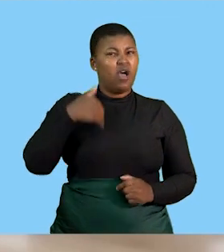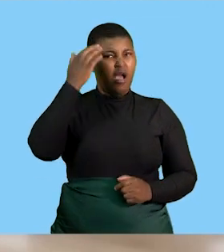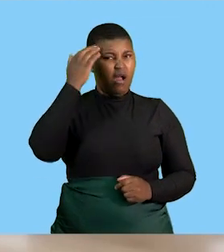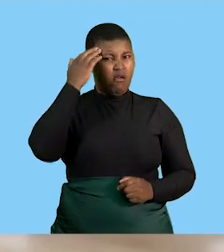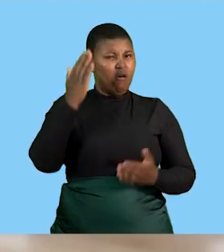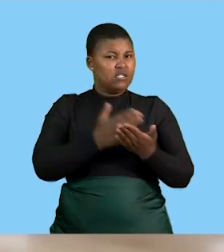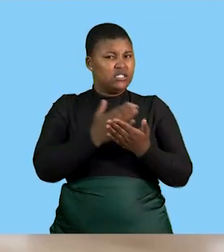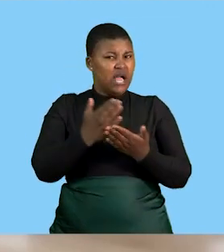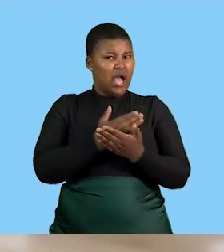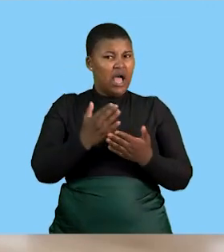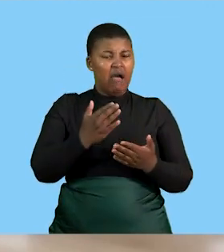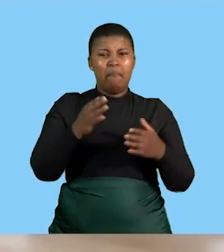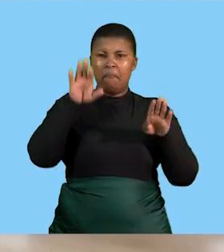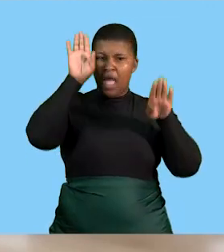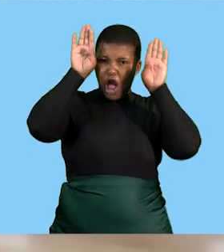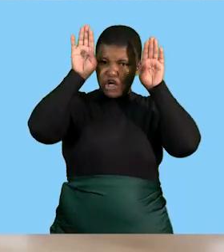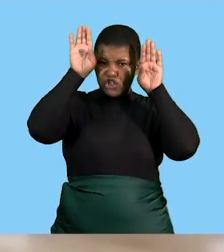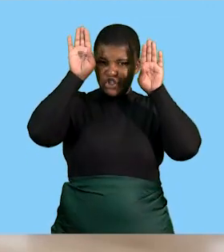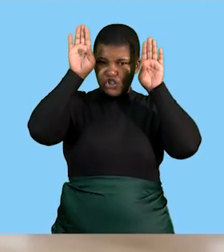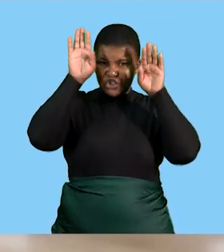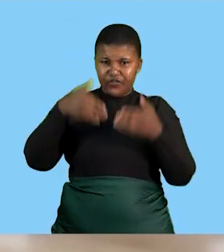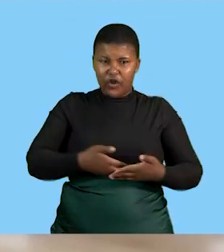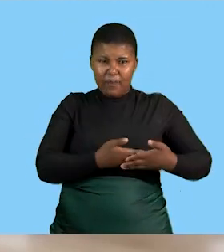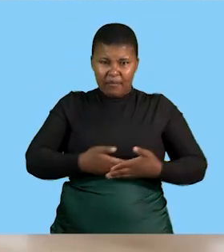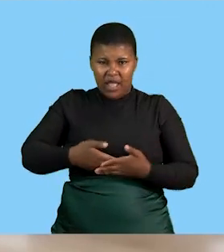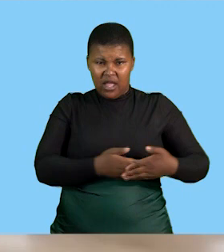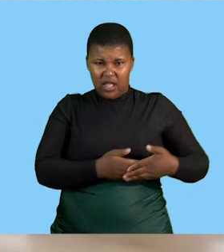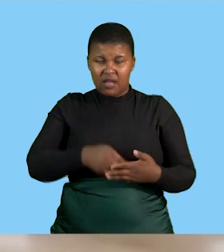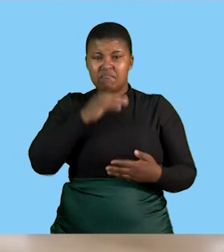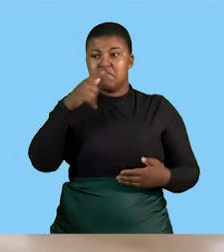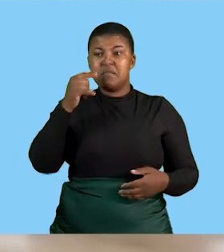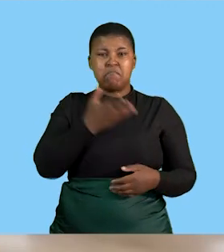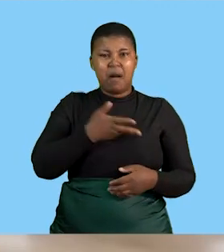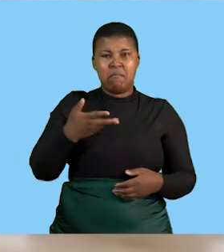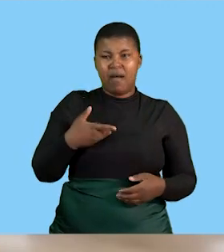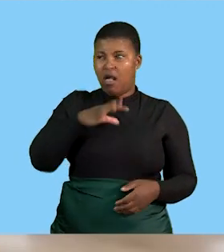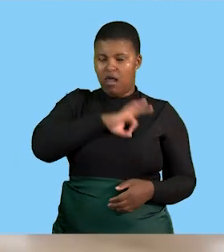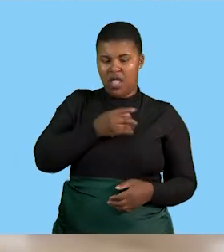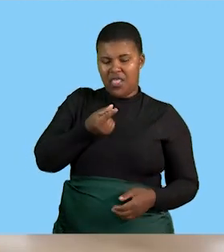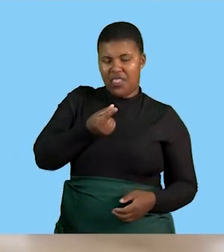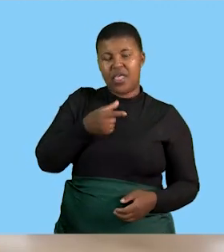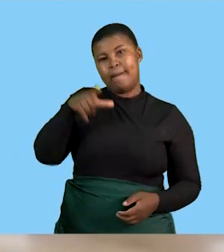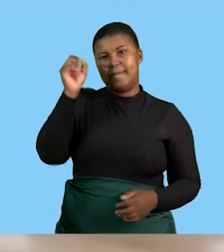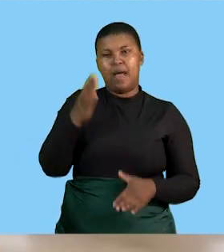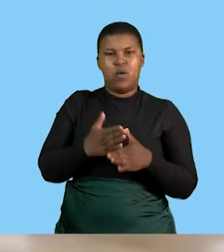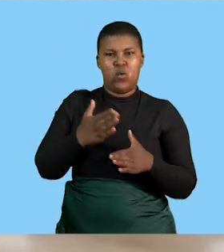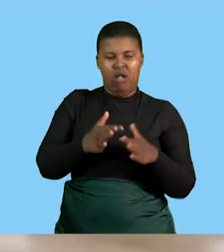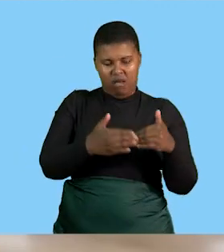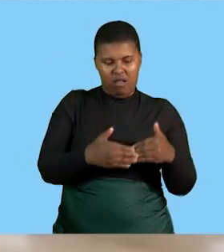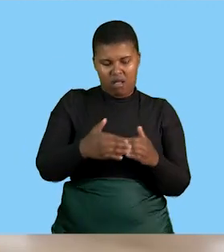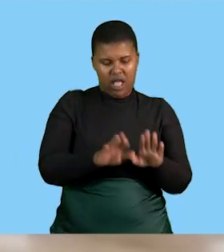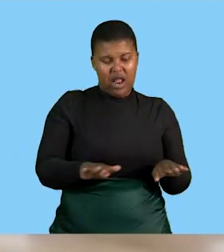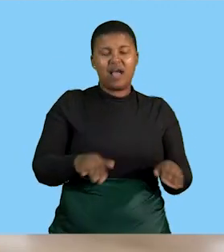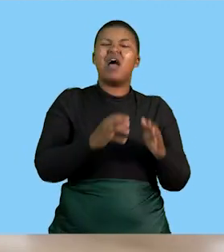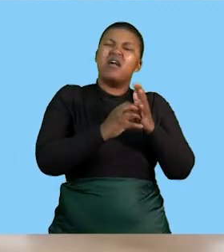help mothers with low income to take care of their children while they go to work. So this is an example of a